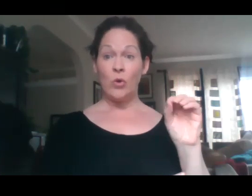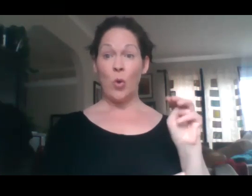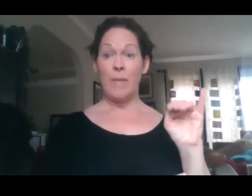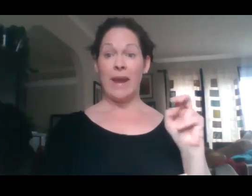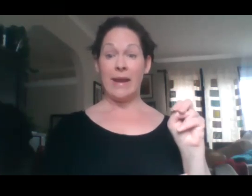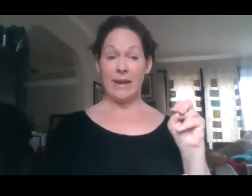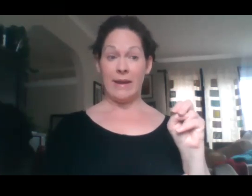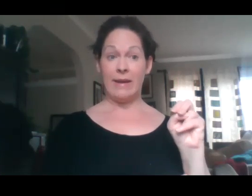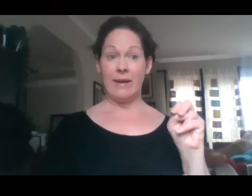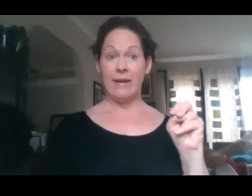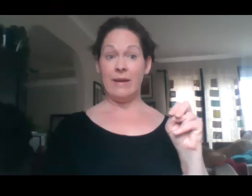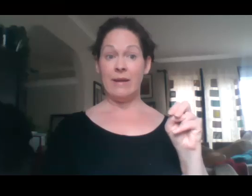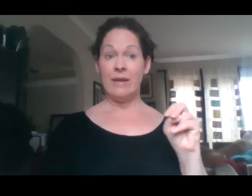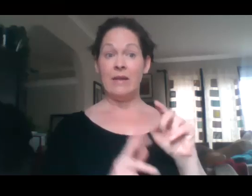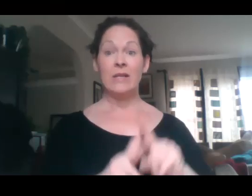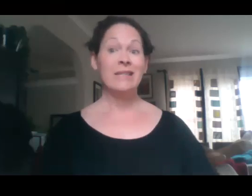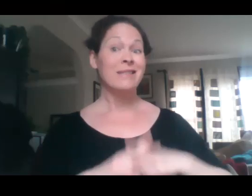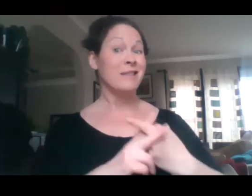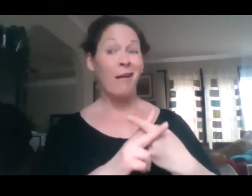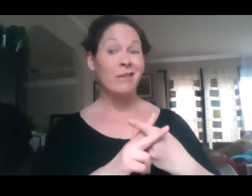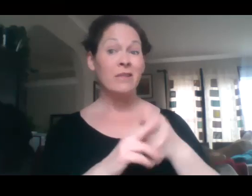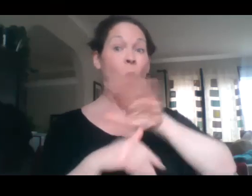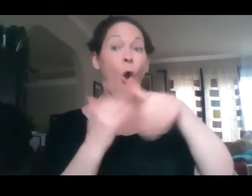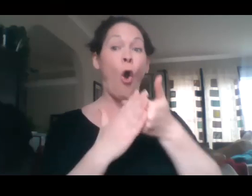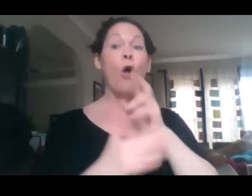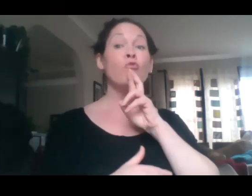starts out as all real numbers.